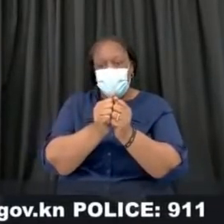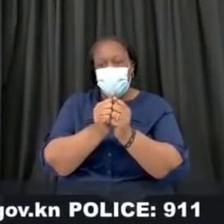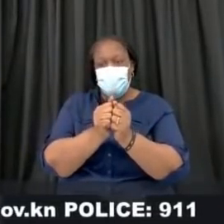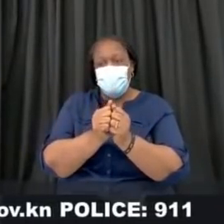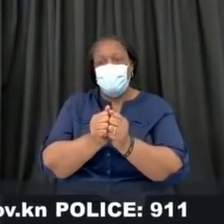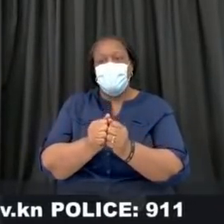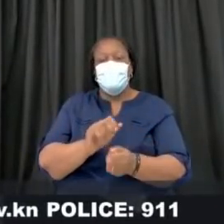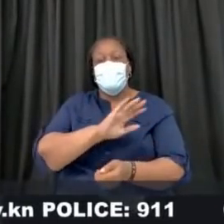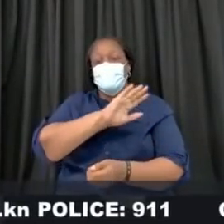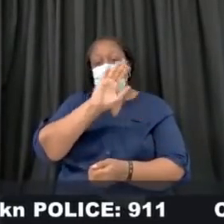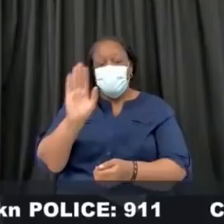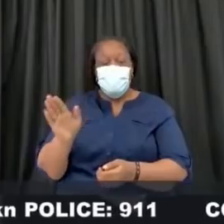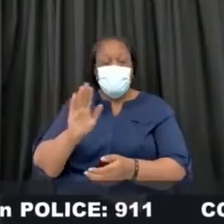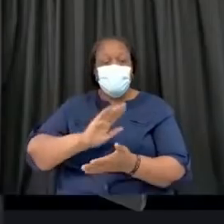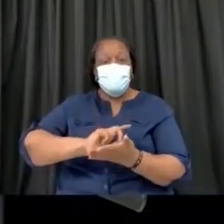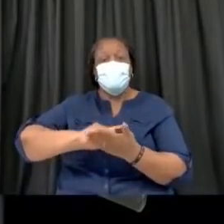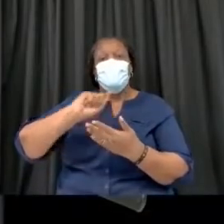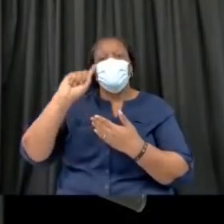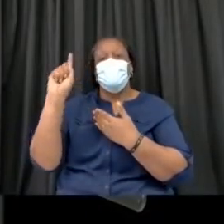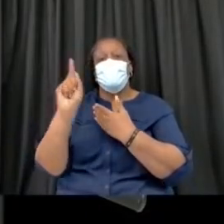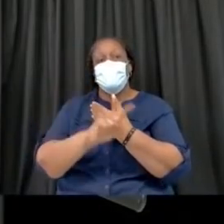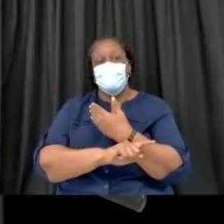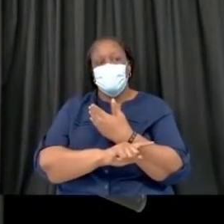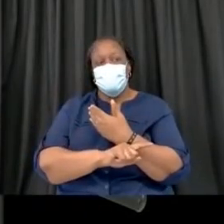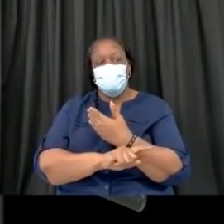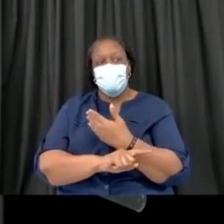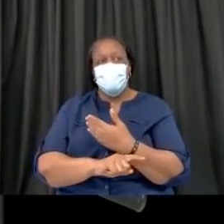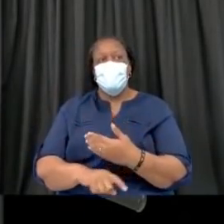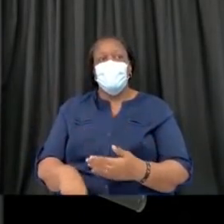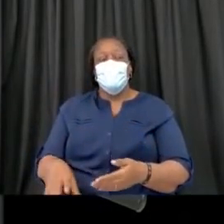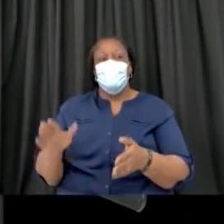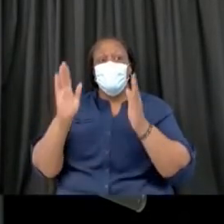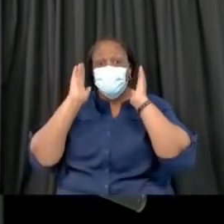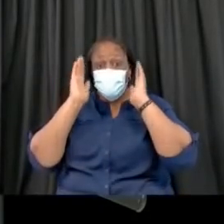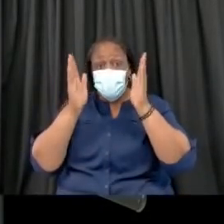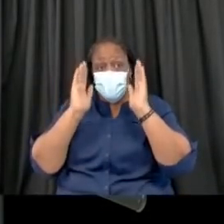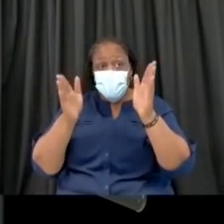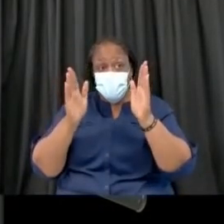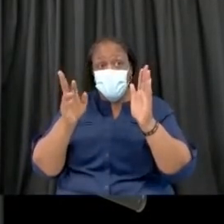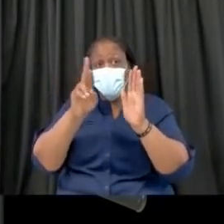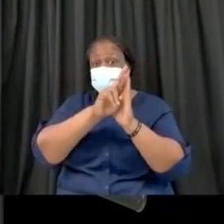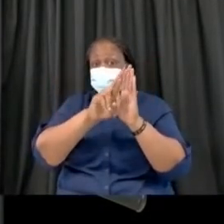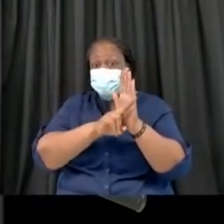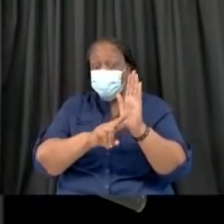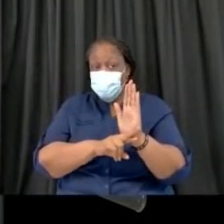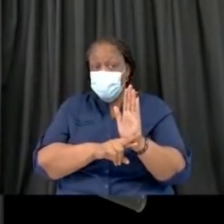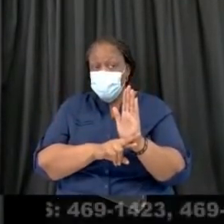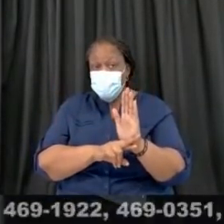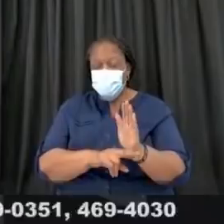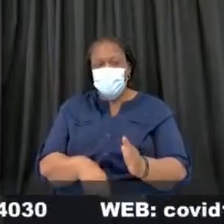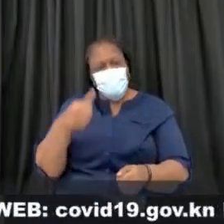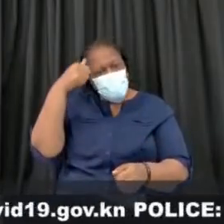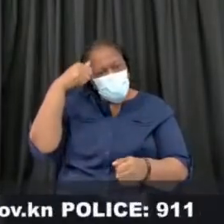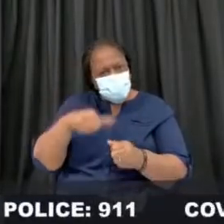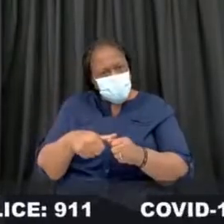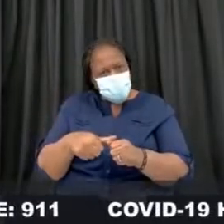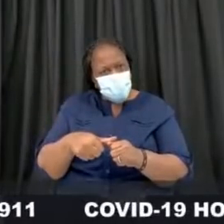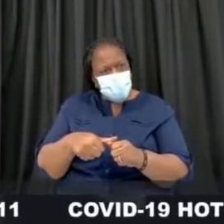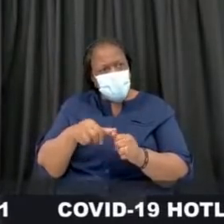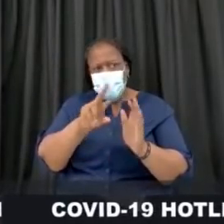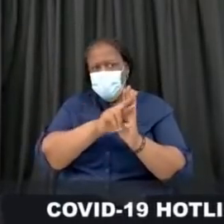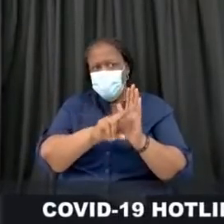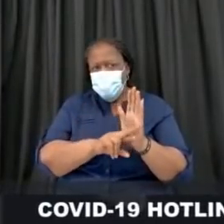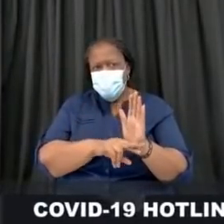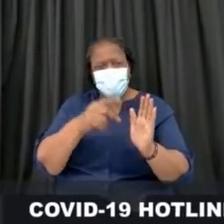Wednesday, take good care. Adhere to the protocols. Remember that the protocols, they're